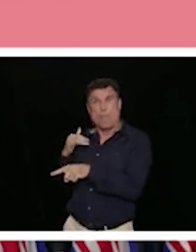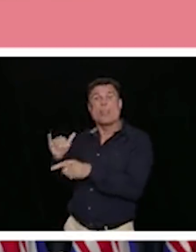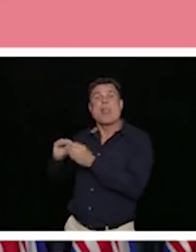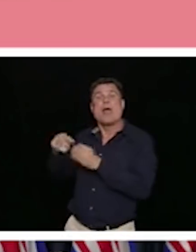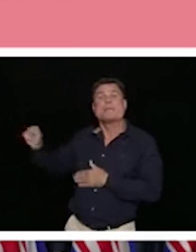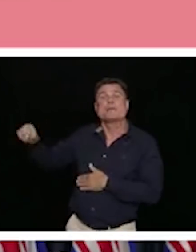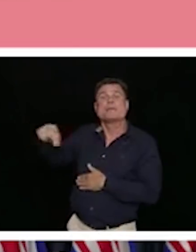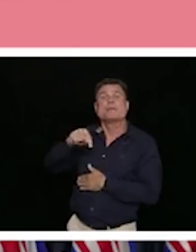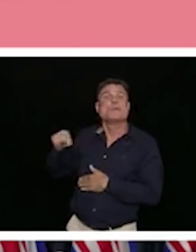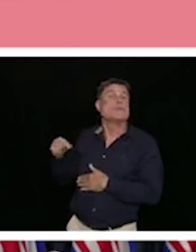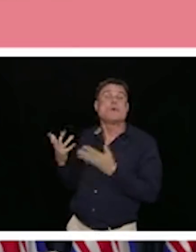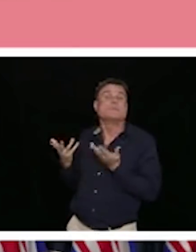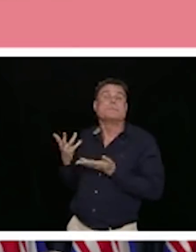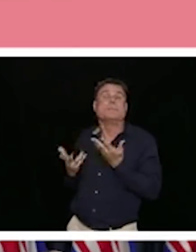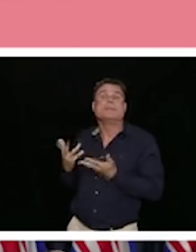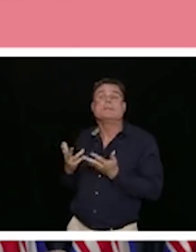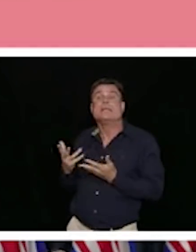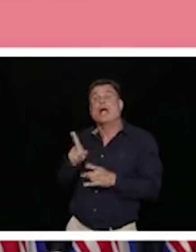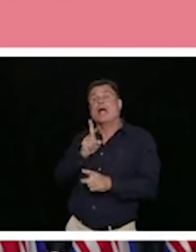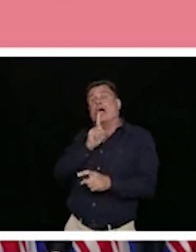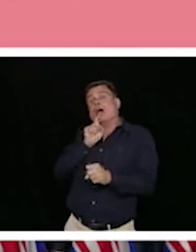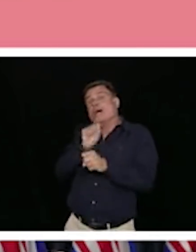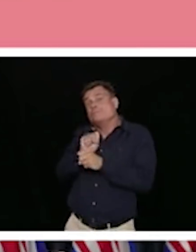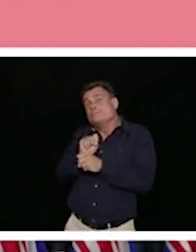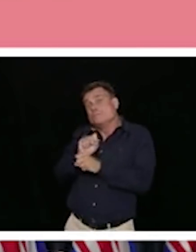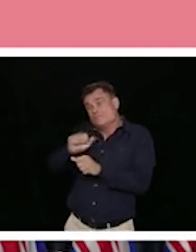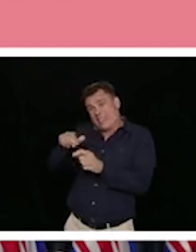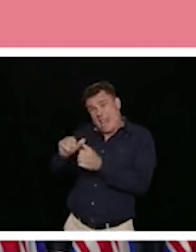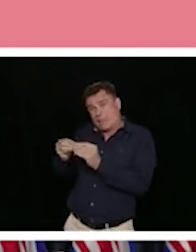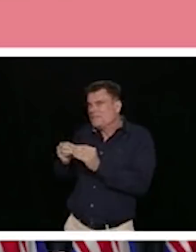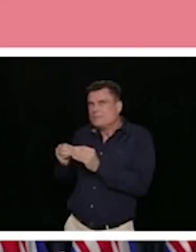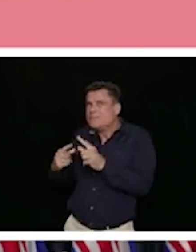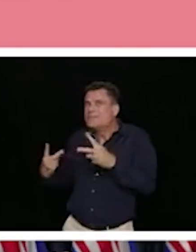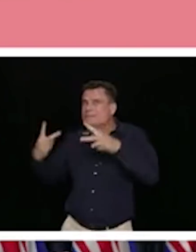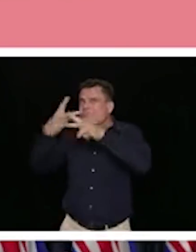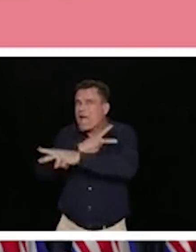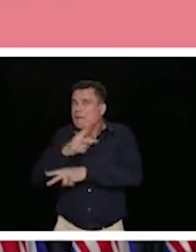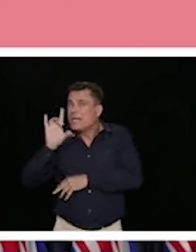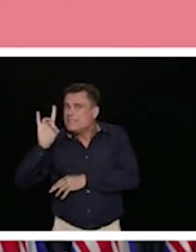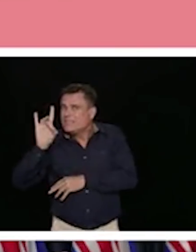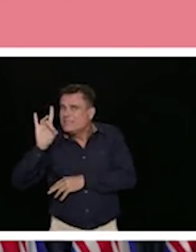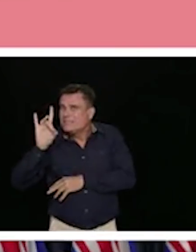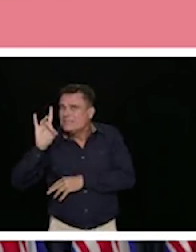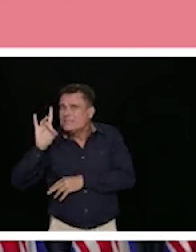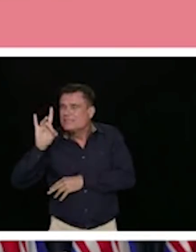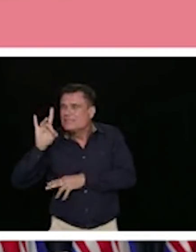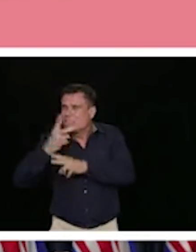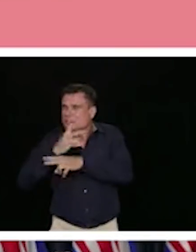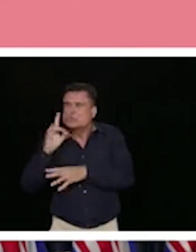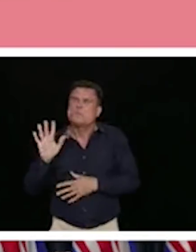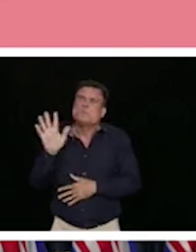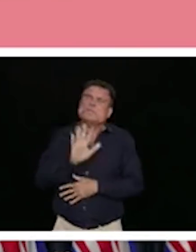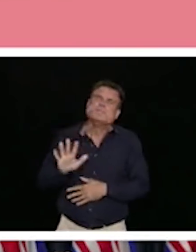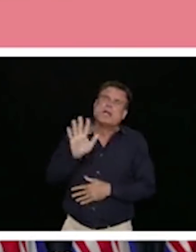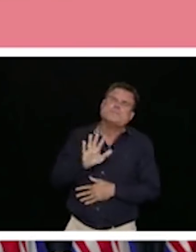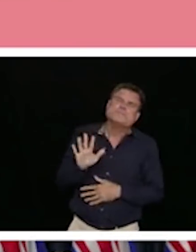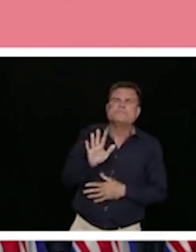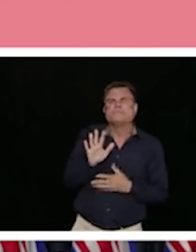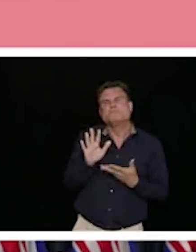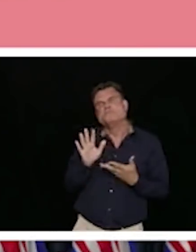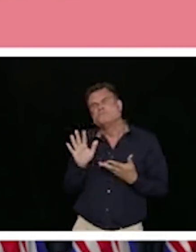We also are able to estimate how many people might have had infection that didn't have a